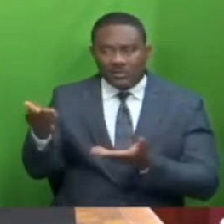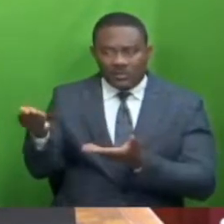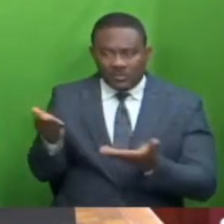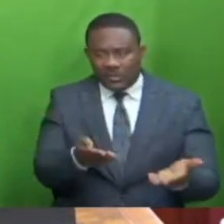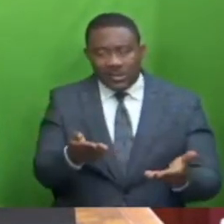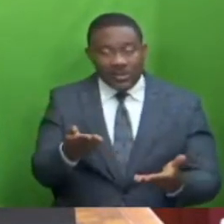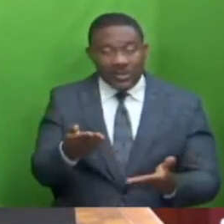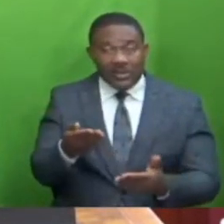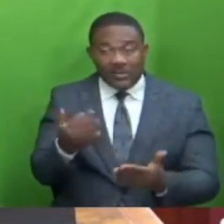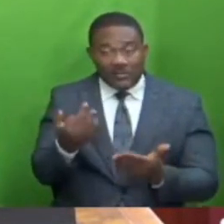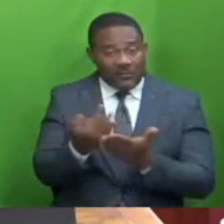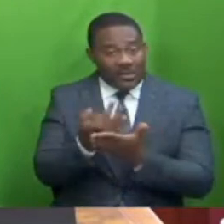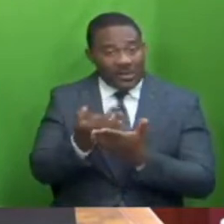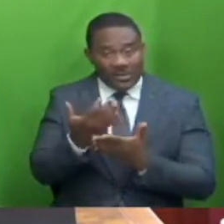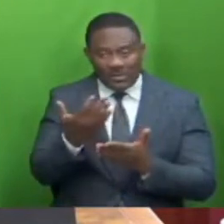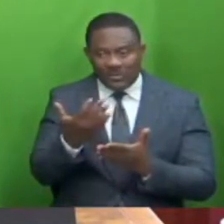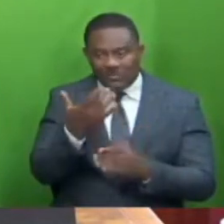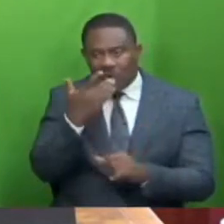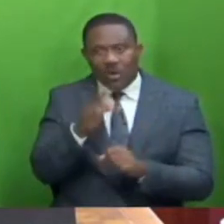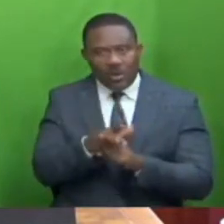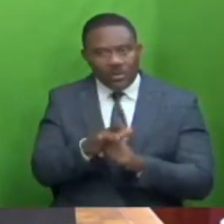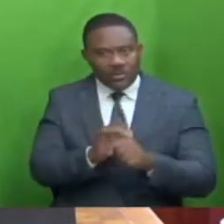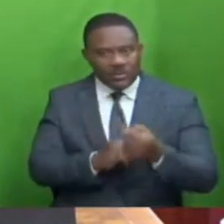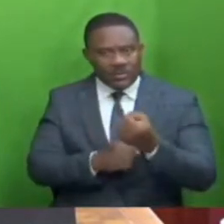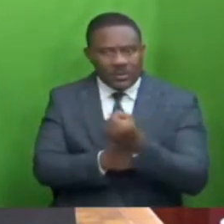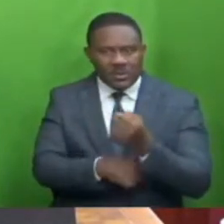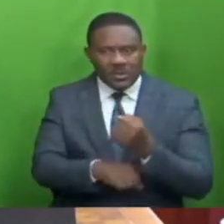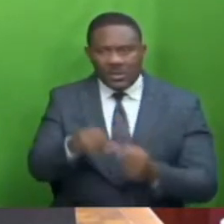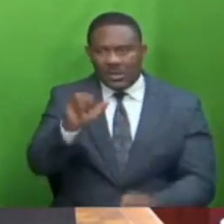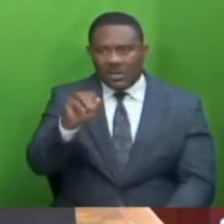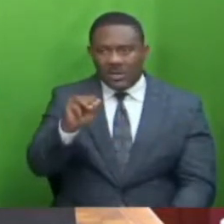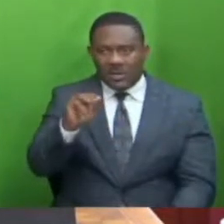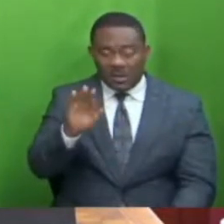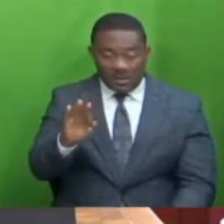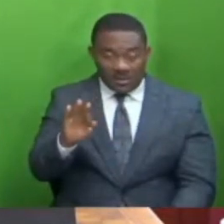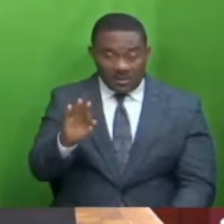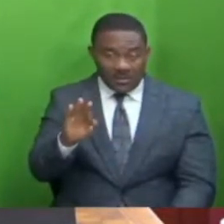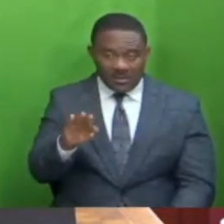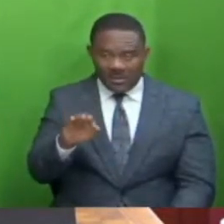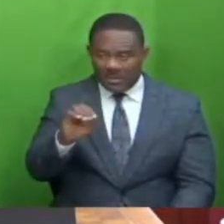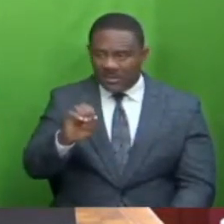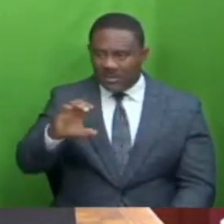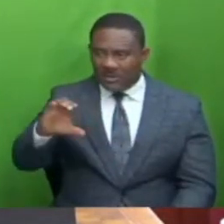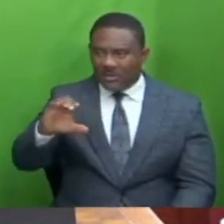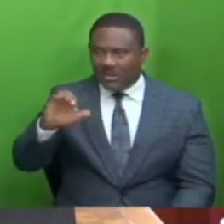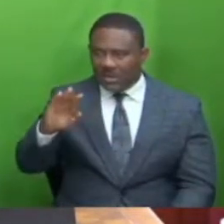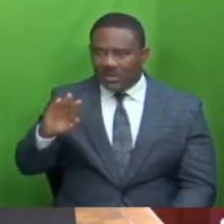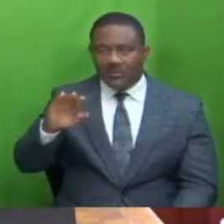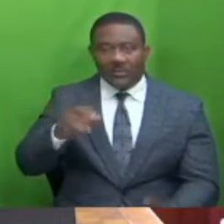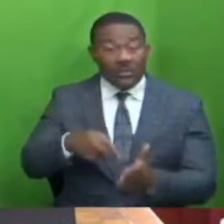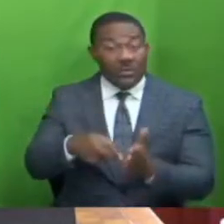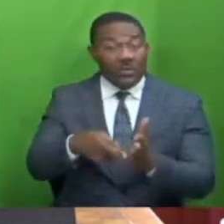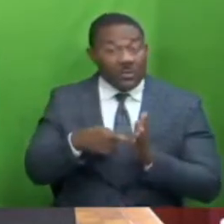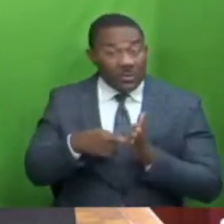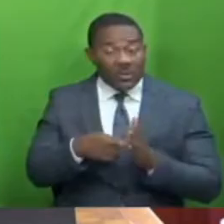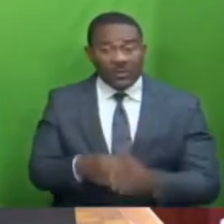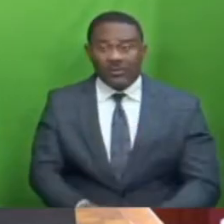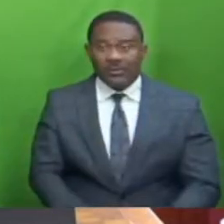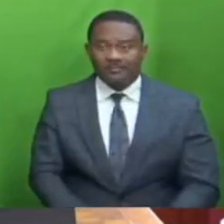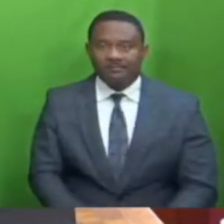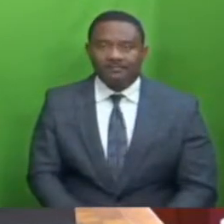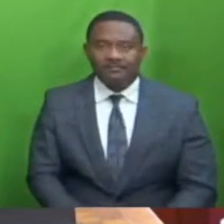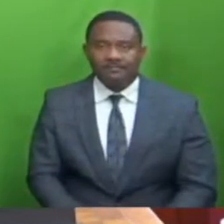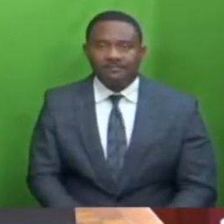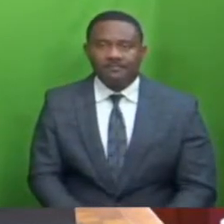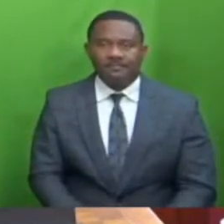provide answers to support Ghana's IMF ECF request. The Official Creditor Committee